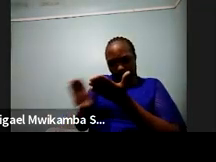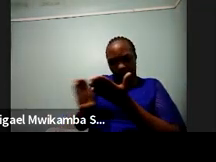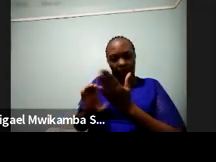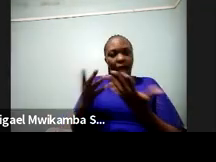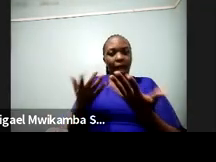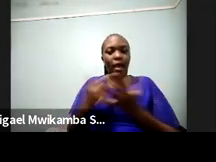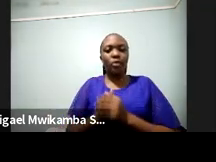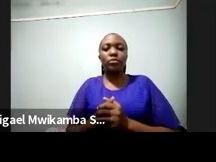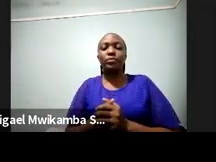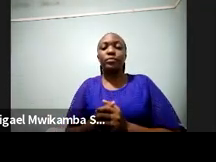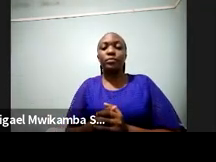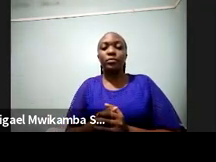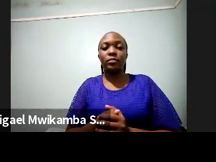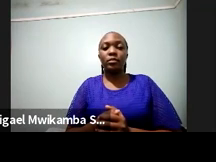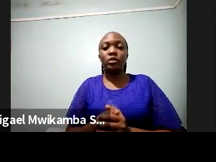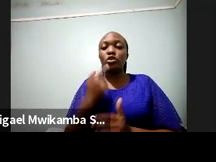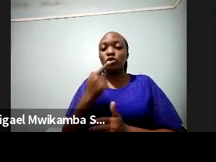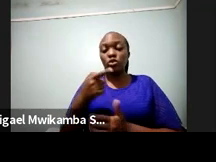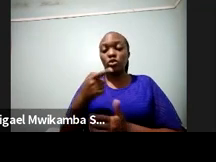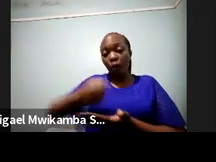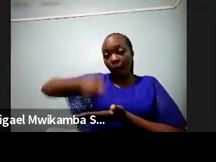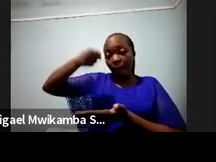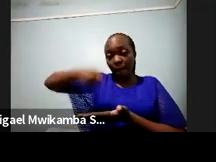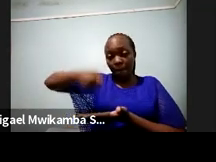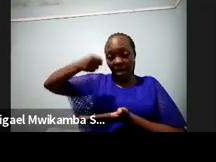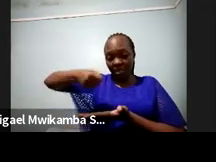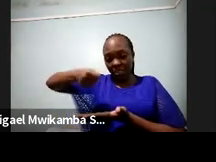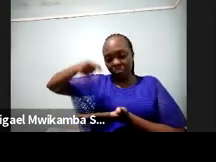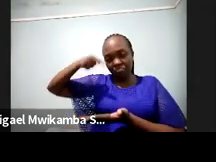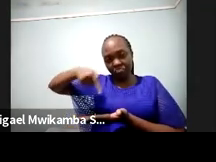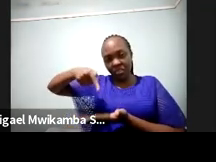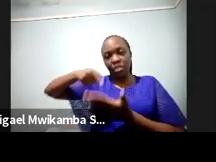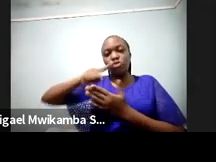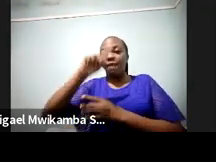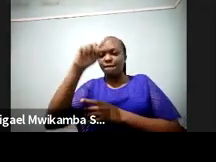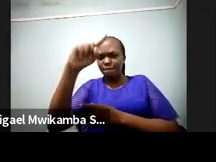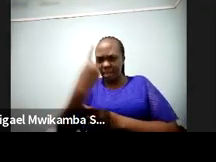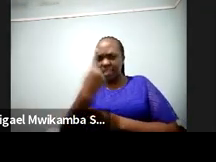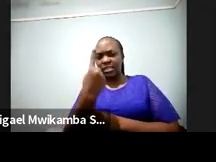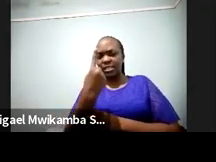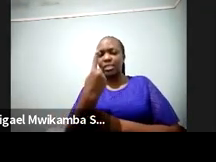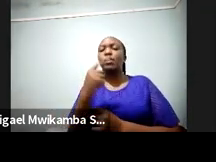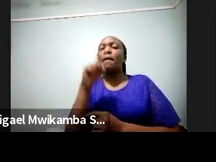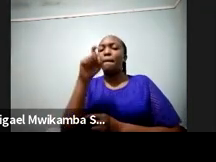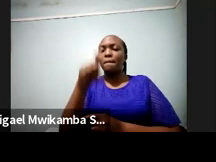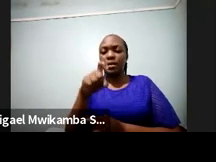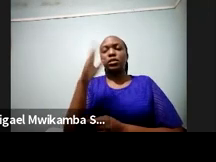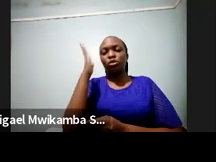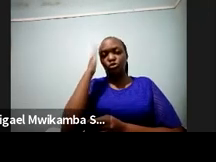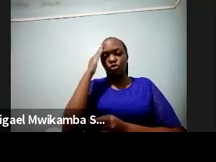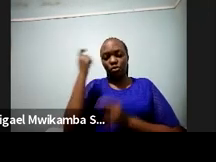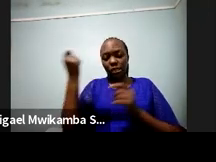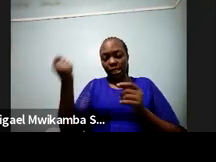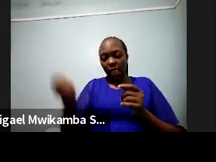So budgeting starts with tracking how much money you receive every month. That lists salary you get every month, minus